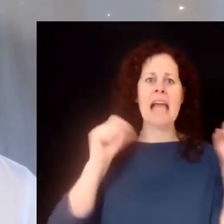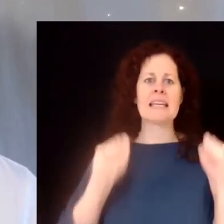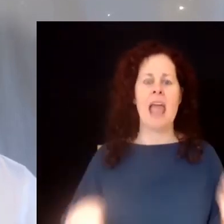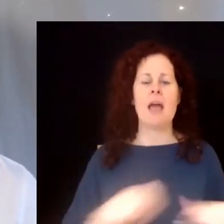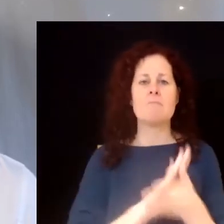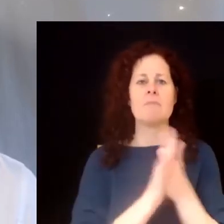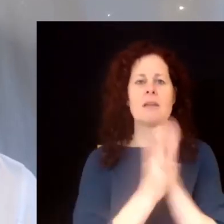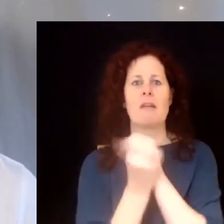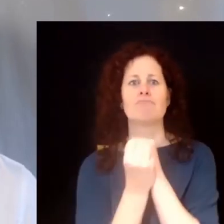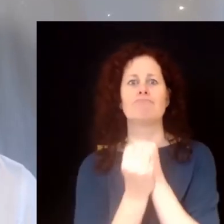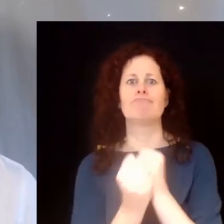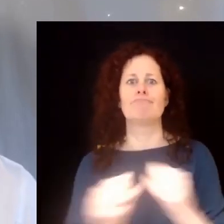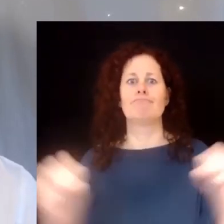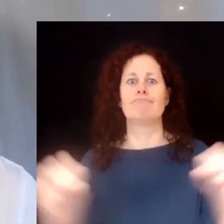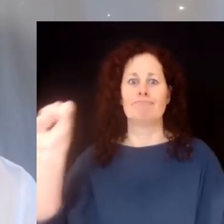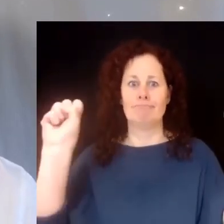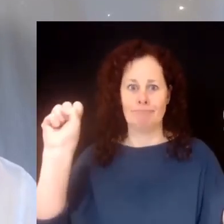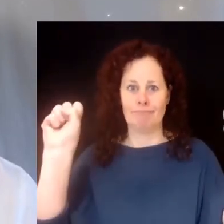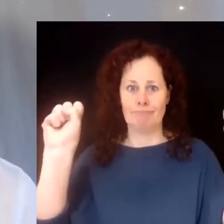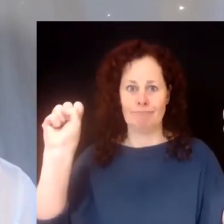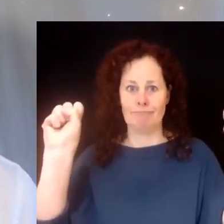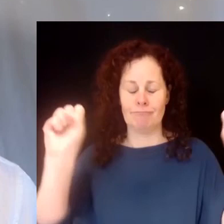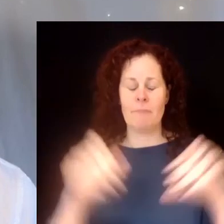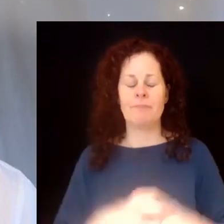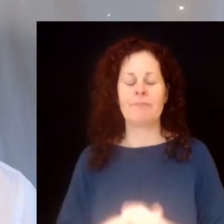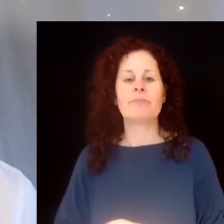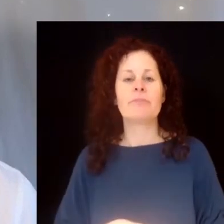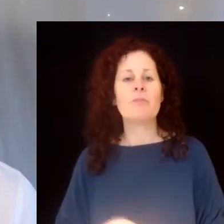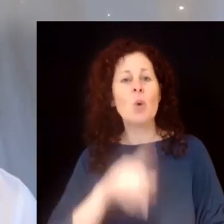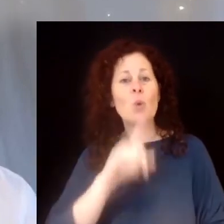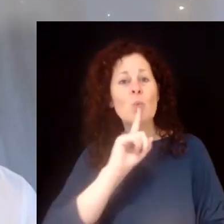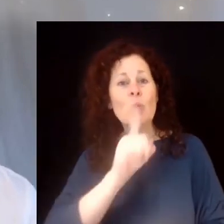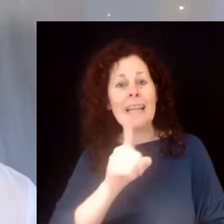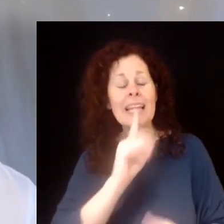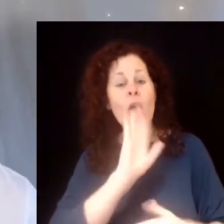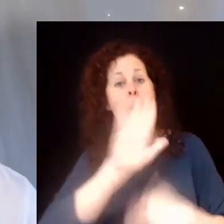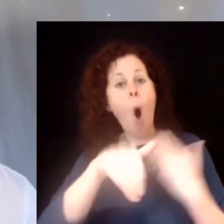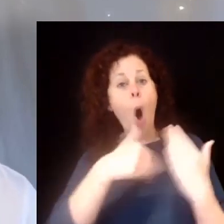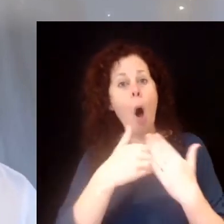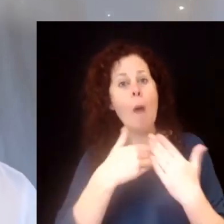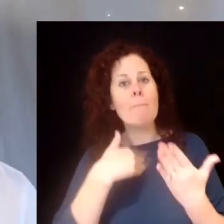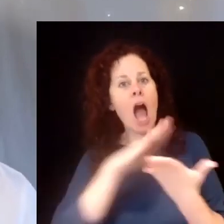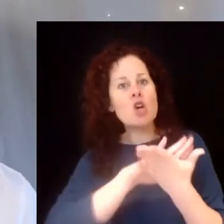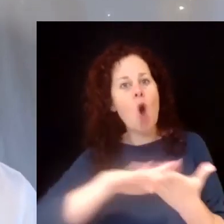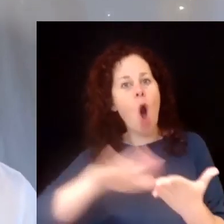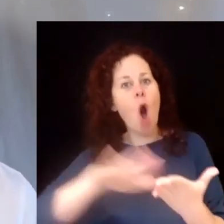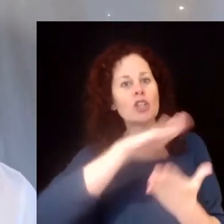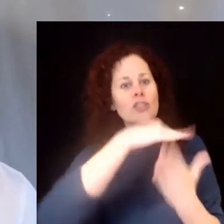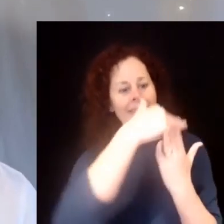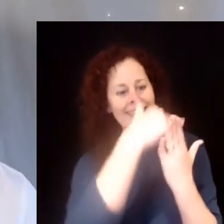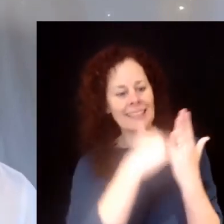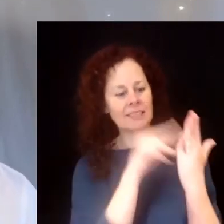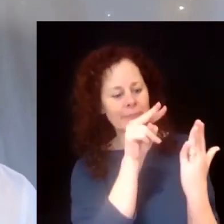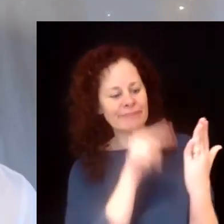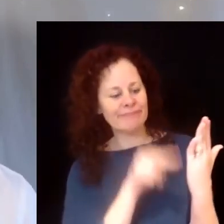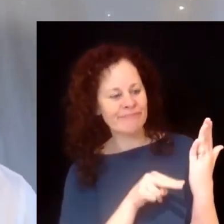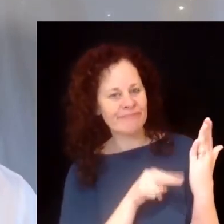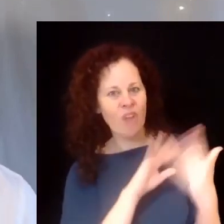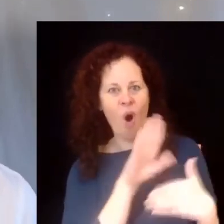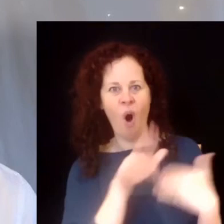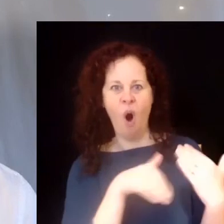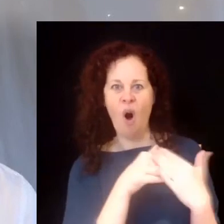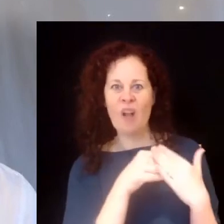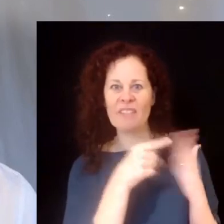time for me to decide on a college, my mom gave me a very short list to pick from. All the colleges on her list were also on the list of